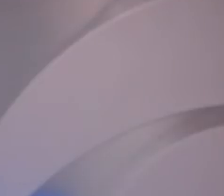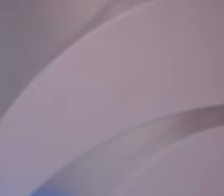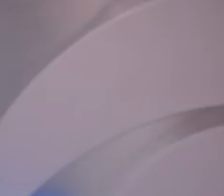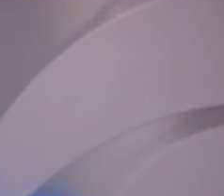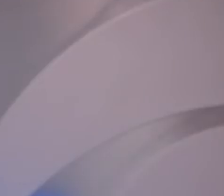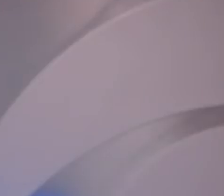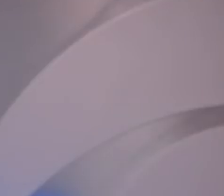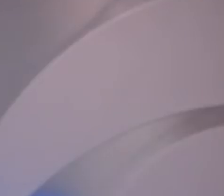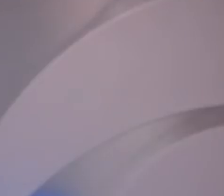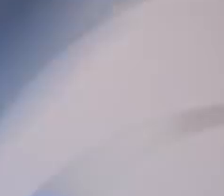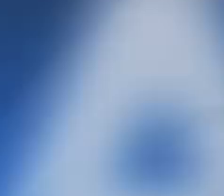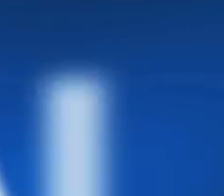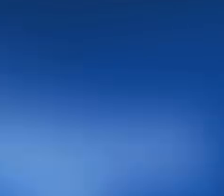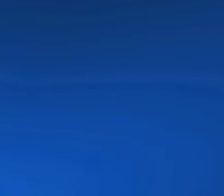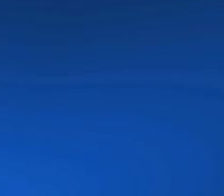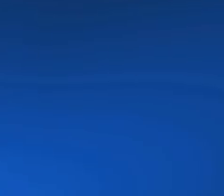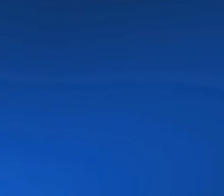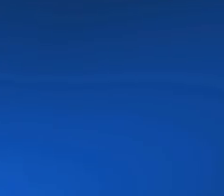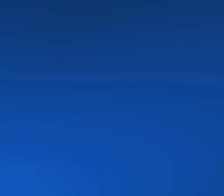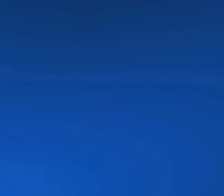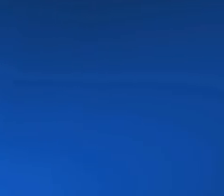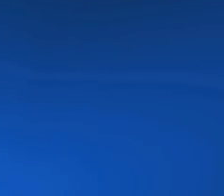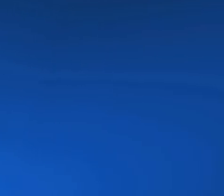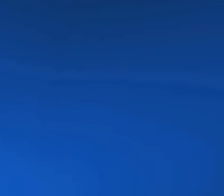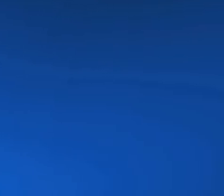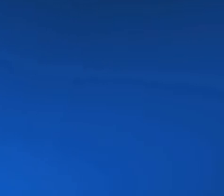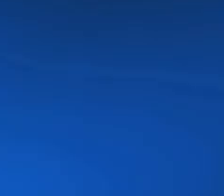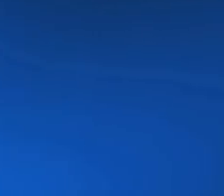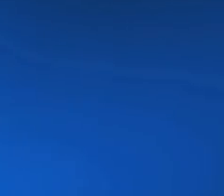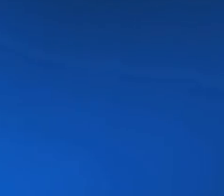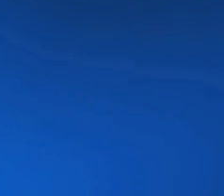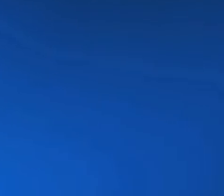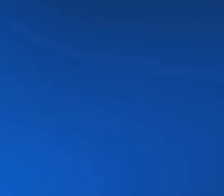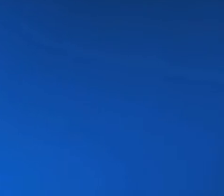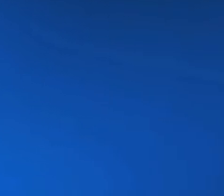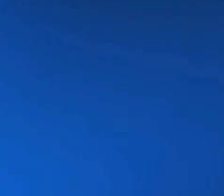CBSN New York. This has been a special report from CBS 2 News.